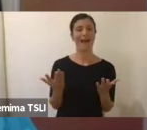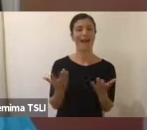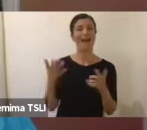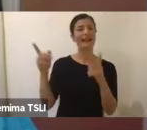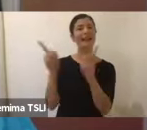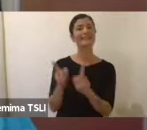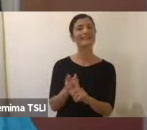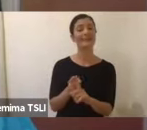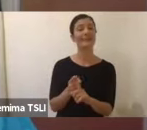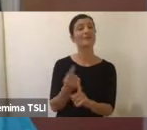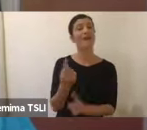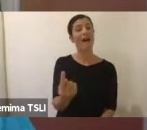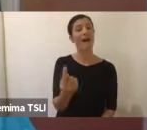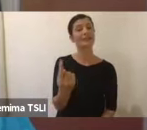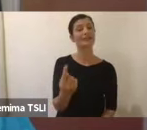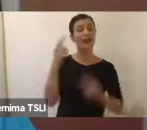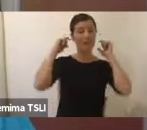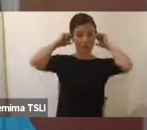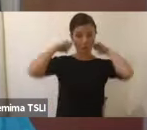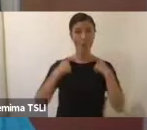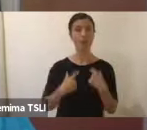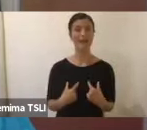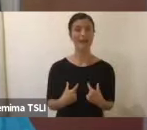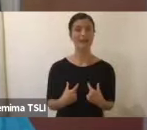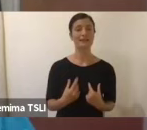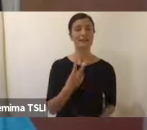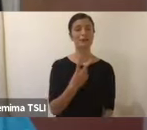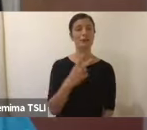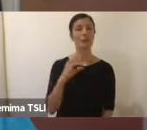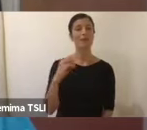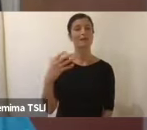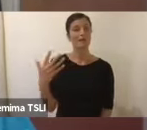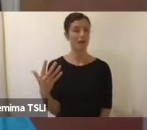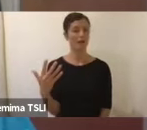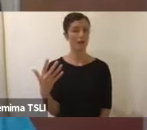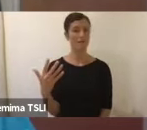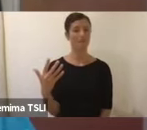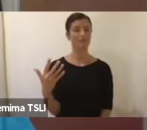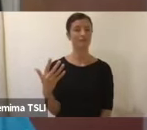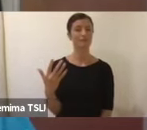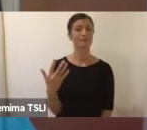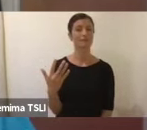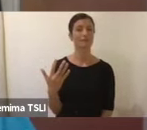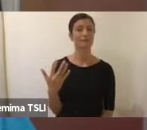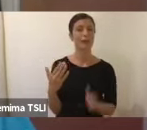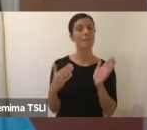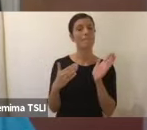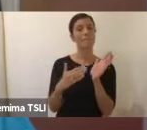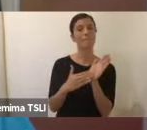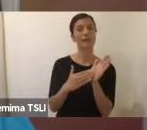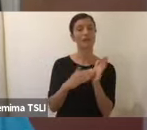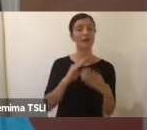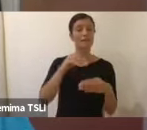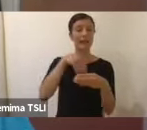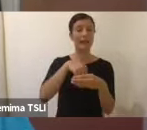2005 and is inspired by the internationality of the order for many years she was involved in socially engaged Buddhist